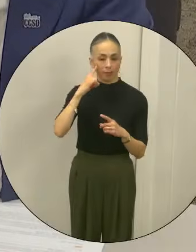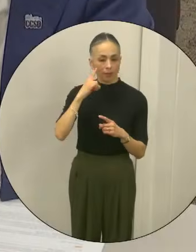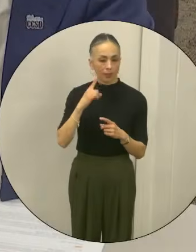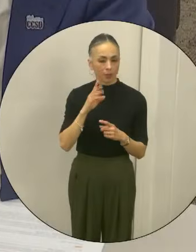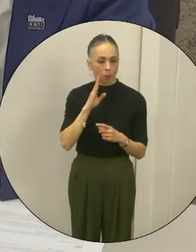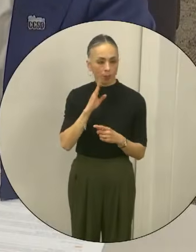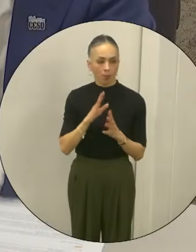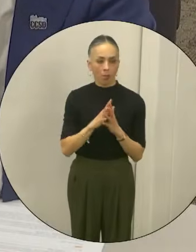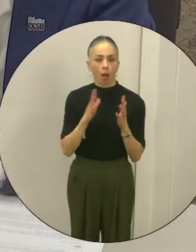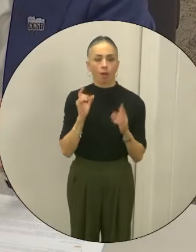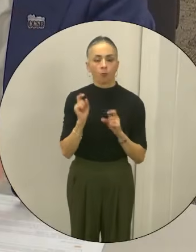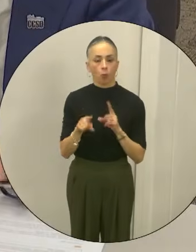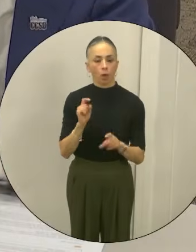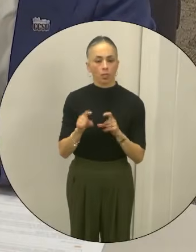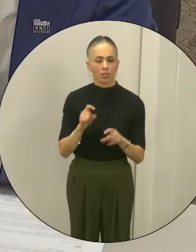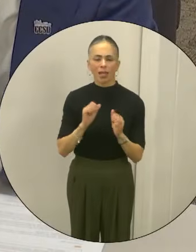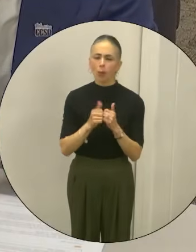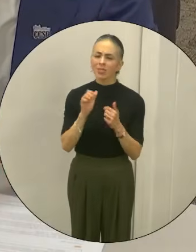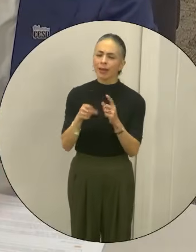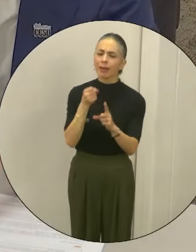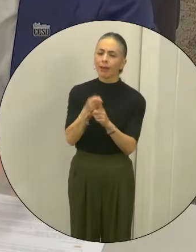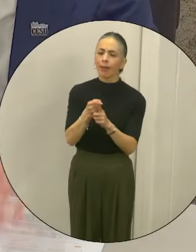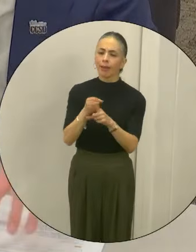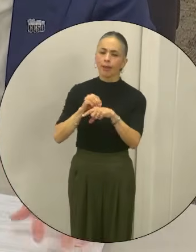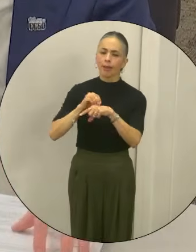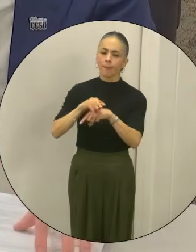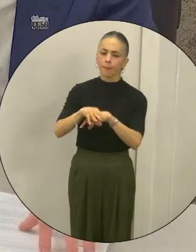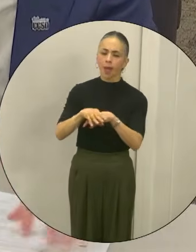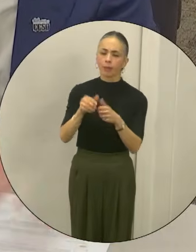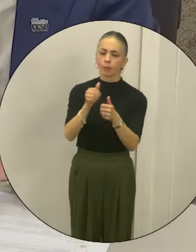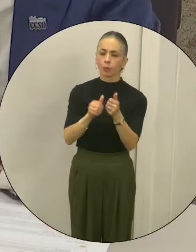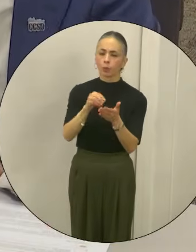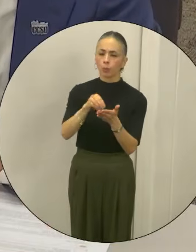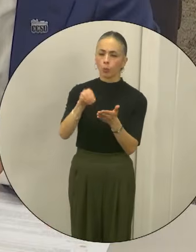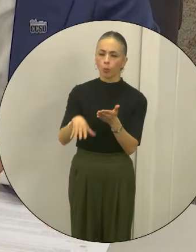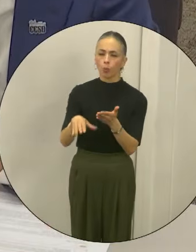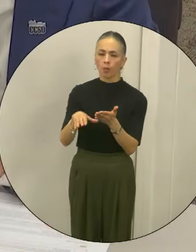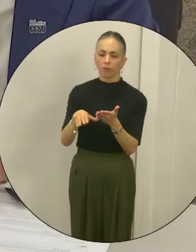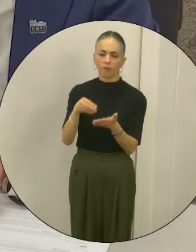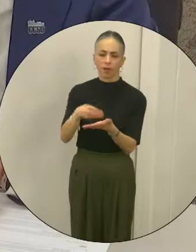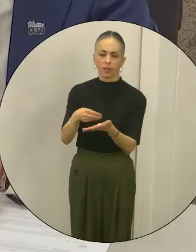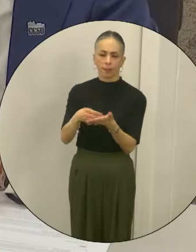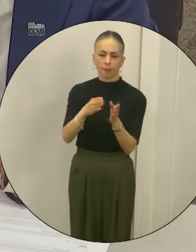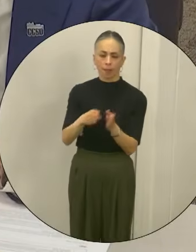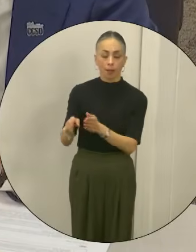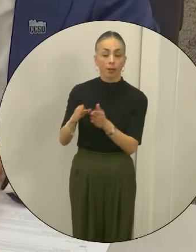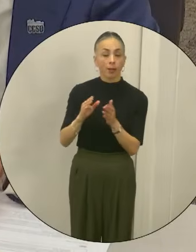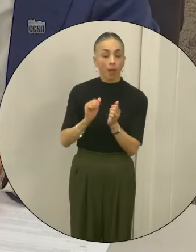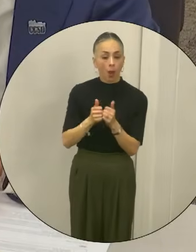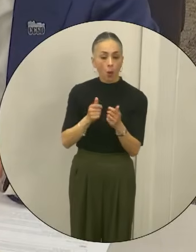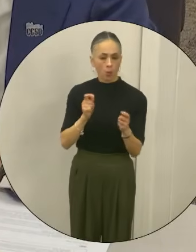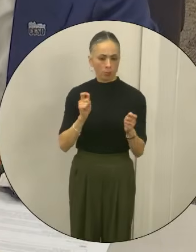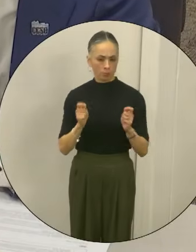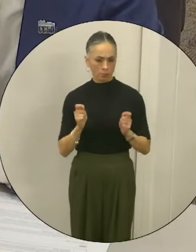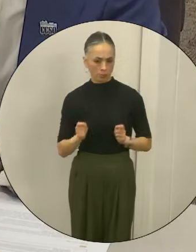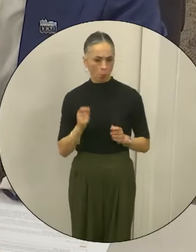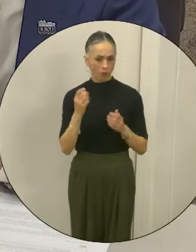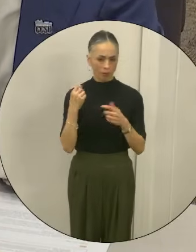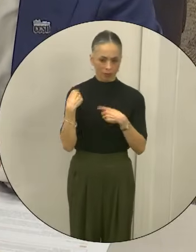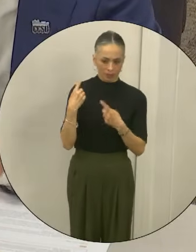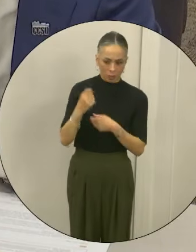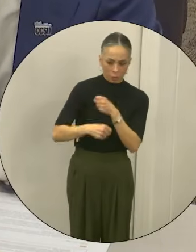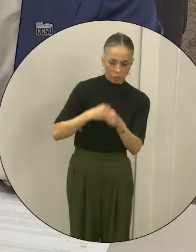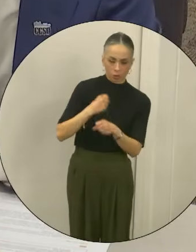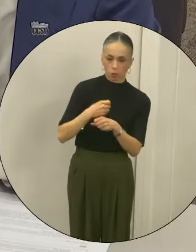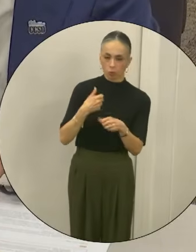be a lot of questions about how does that impact the pure pupil-centered funding plan and how they had devised that over the many years, trying to steer away